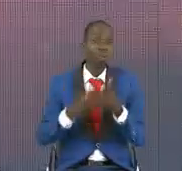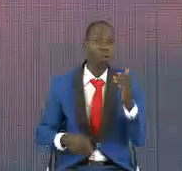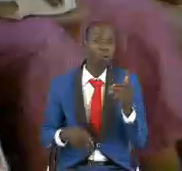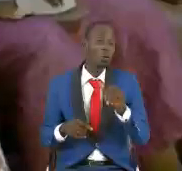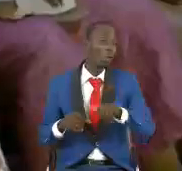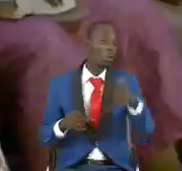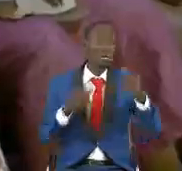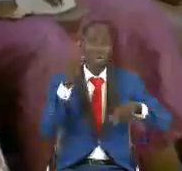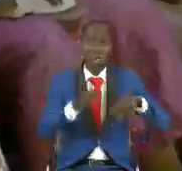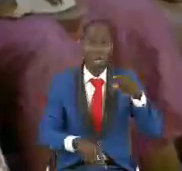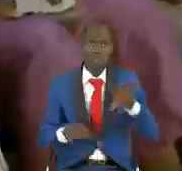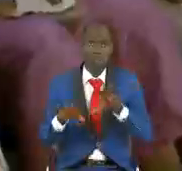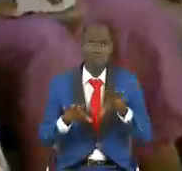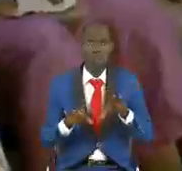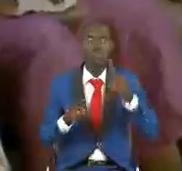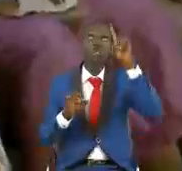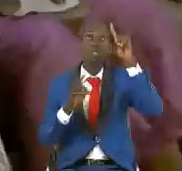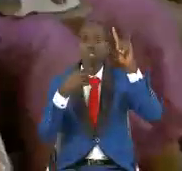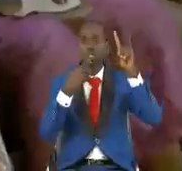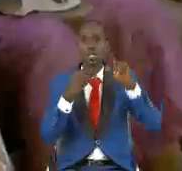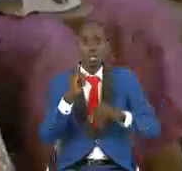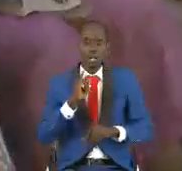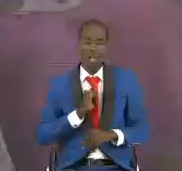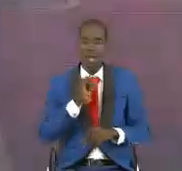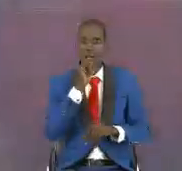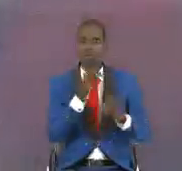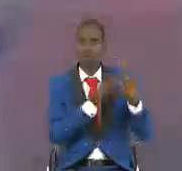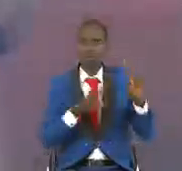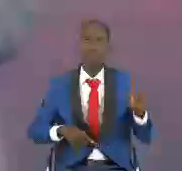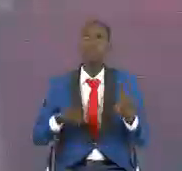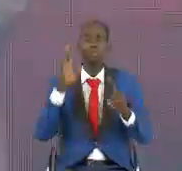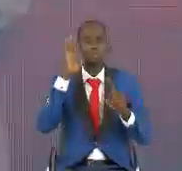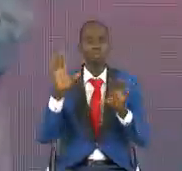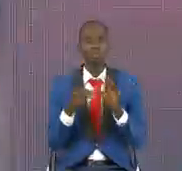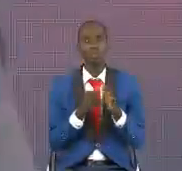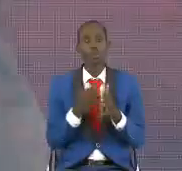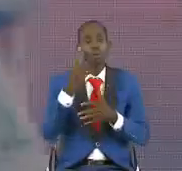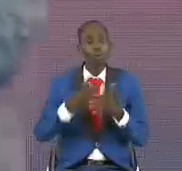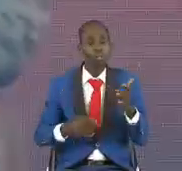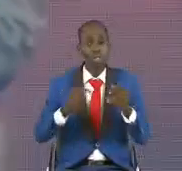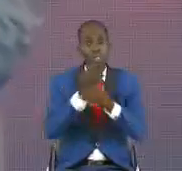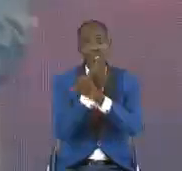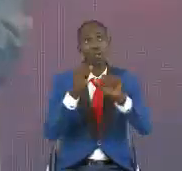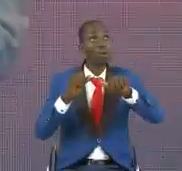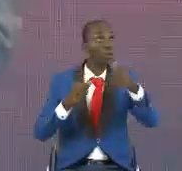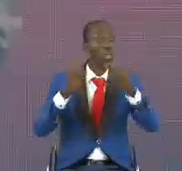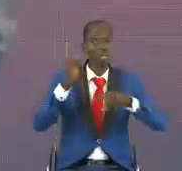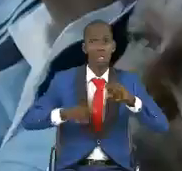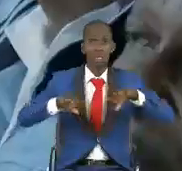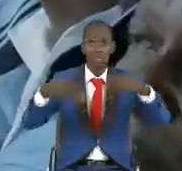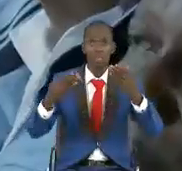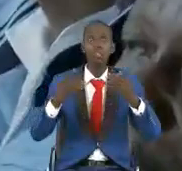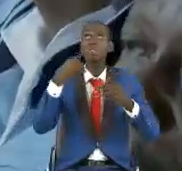it. The redemption others cannot give, he says, I am the Lord, he'll give it to you